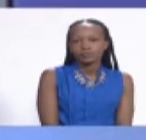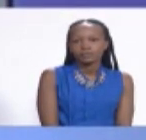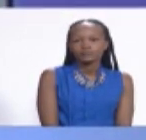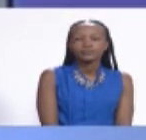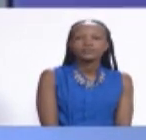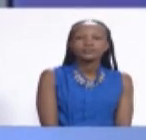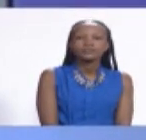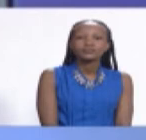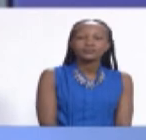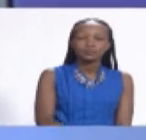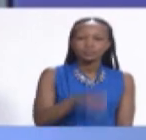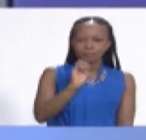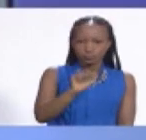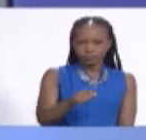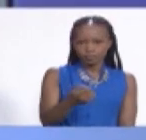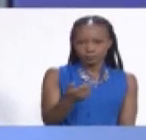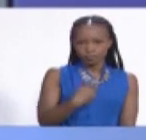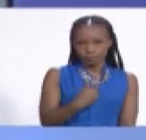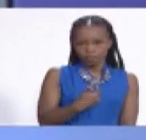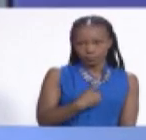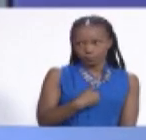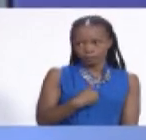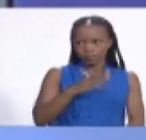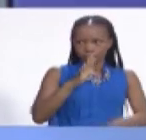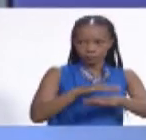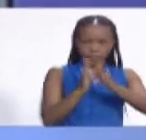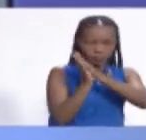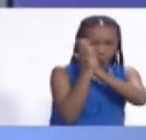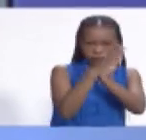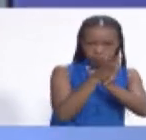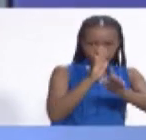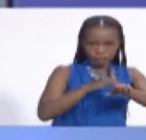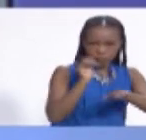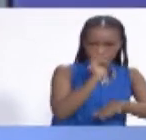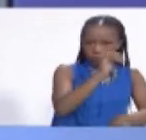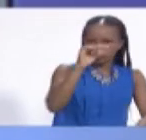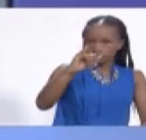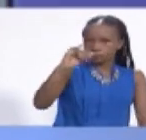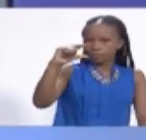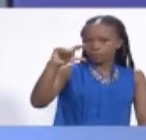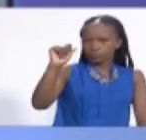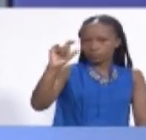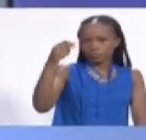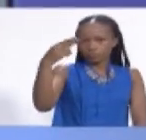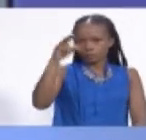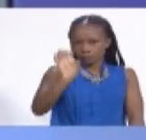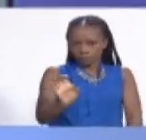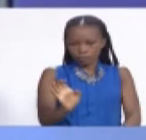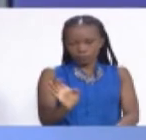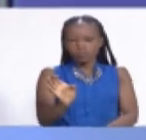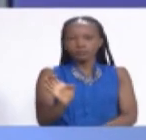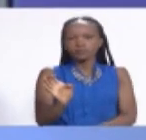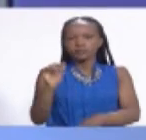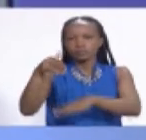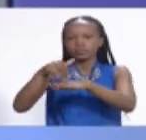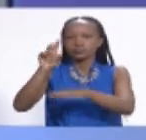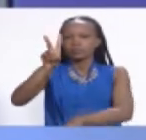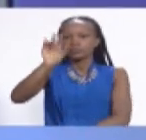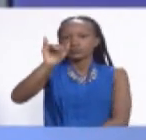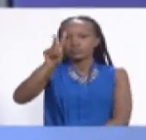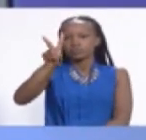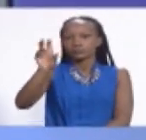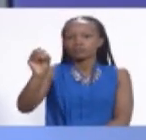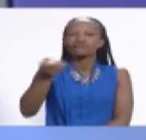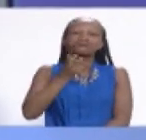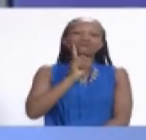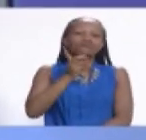All right, we'll be having a comprehensive story on Igathe's resignation at Vivo Energy tomorrow. But for